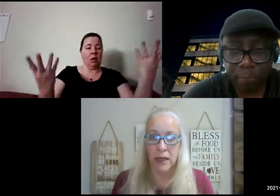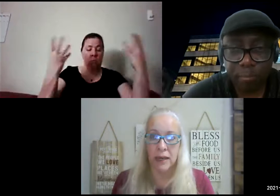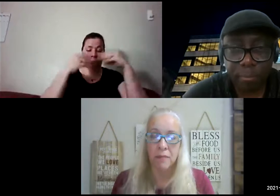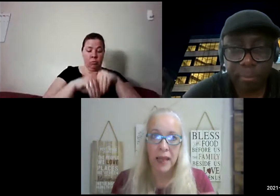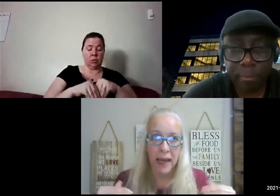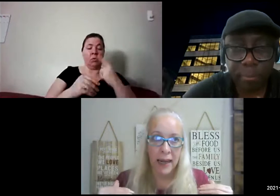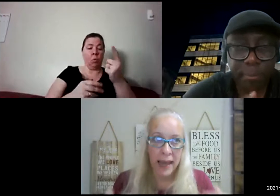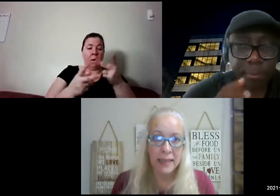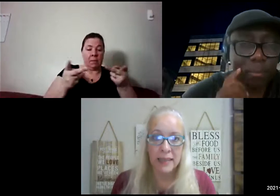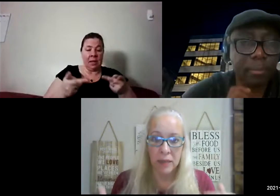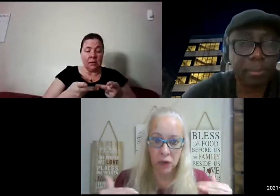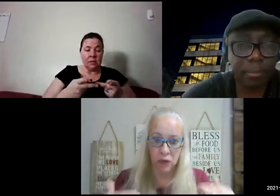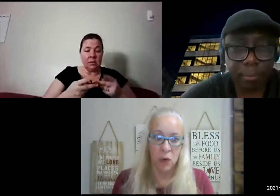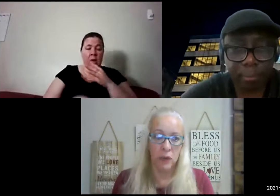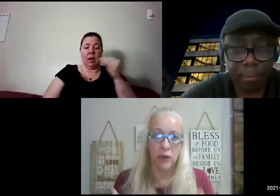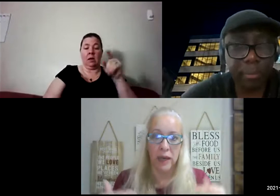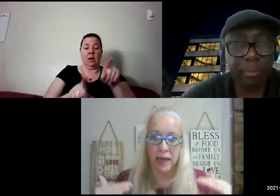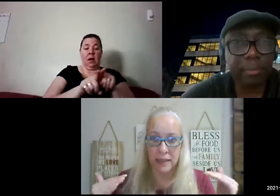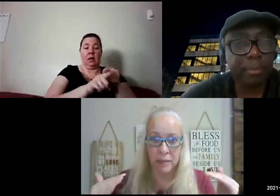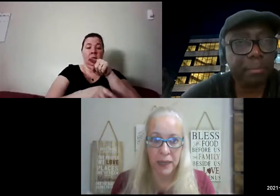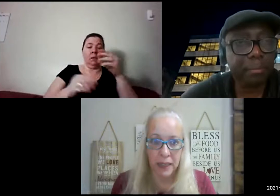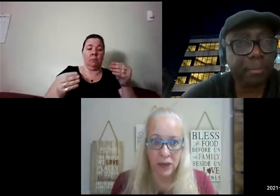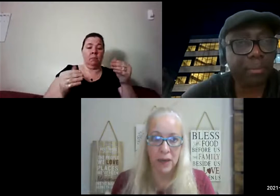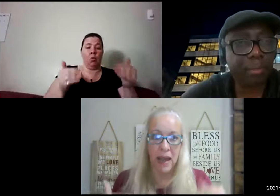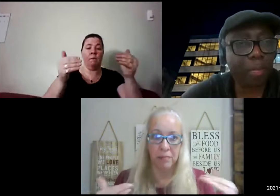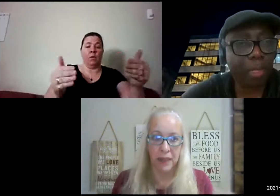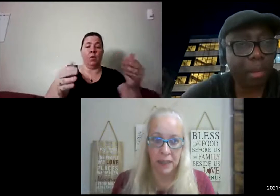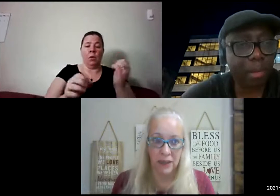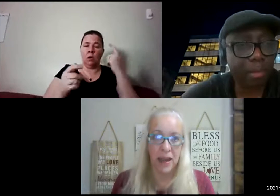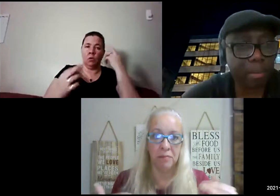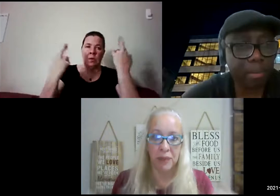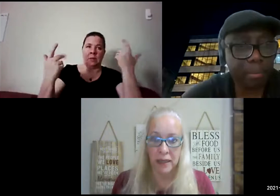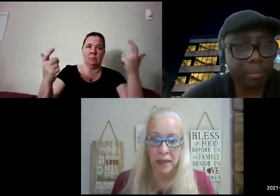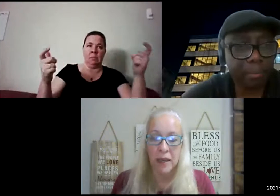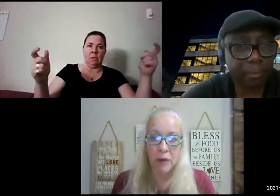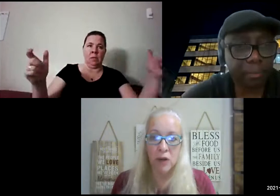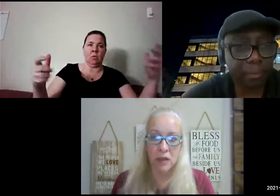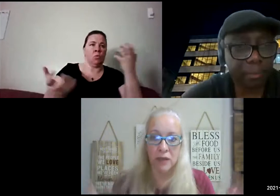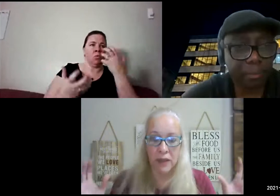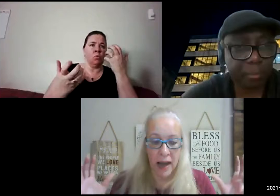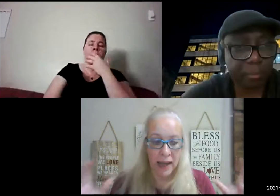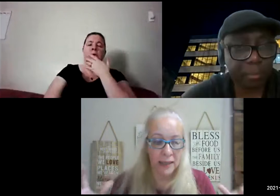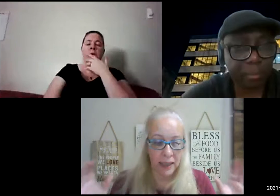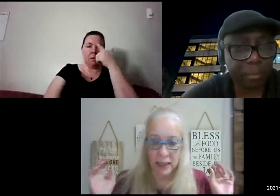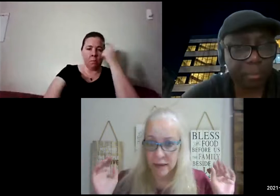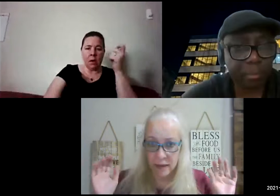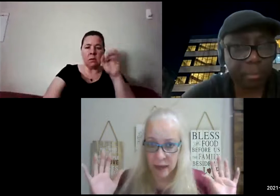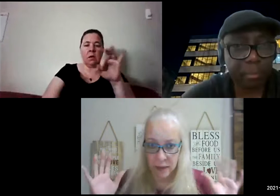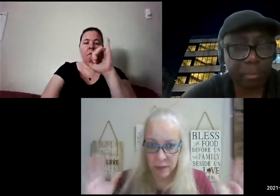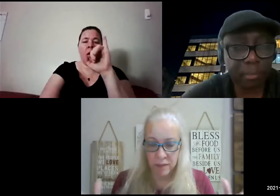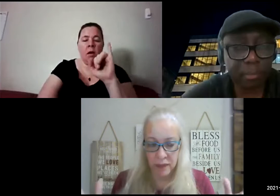one umbrella. And as he moved forward, realized it's bigger and bigger and bigger because of the